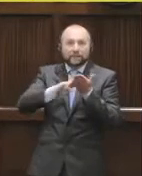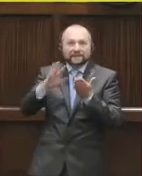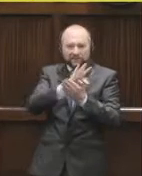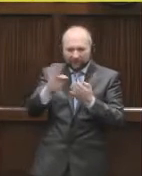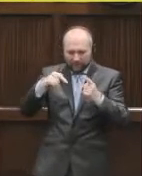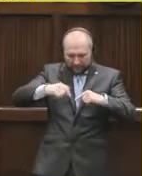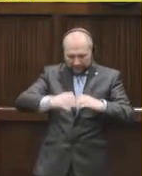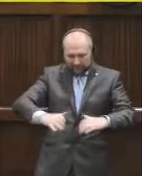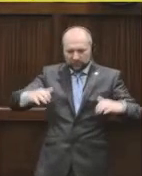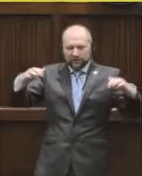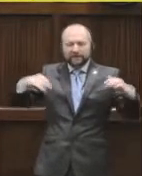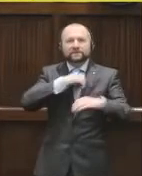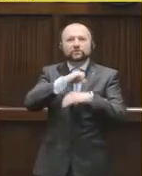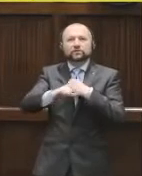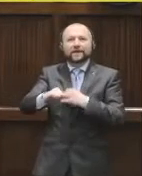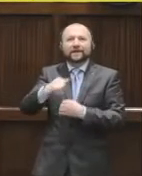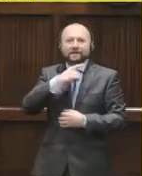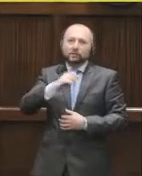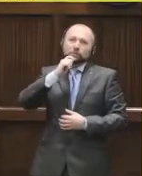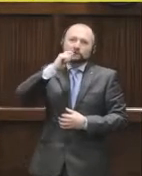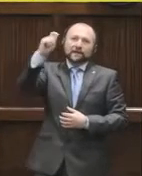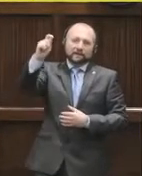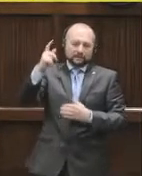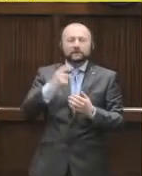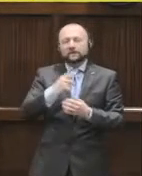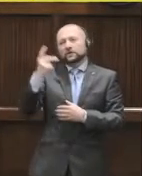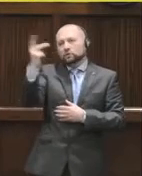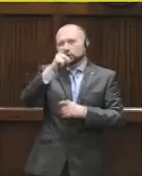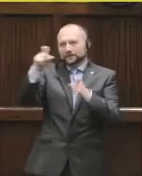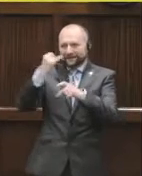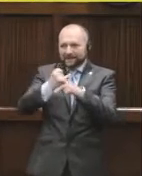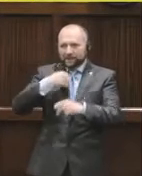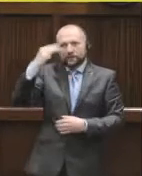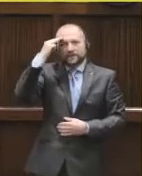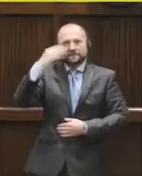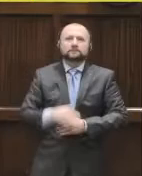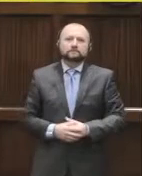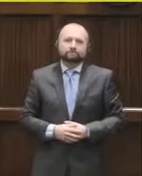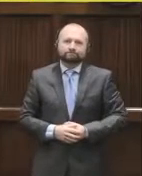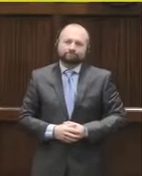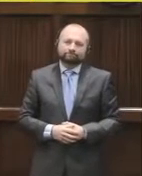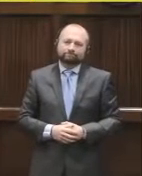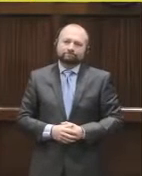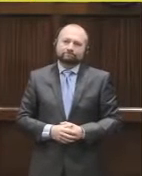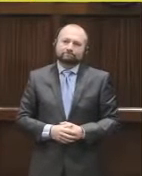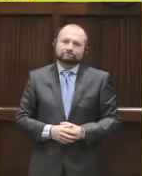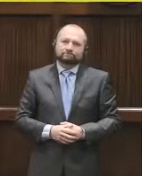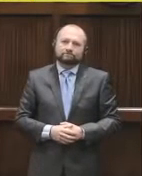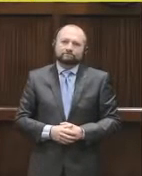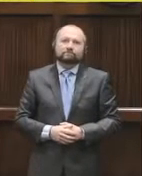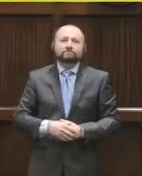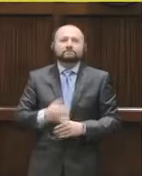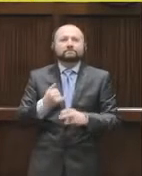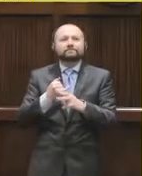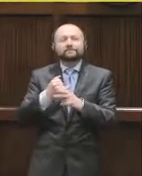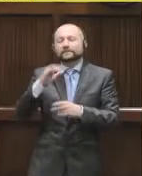today is that you are both still in our thoughts. The passing of this bill